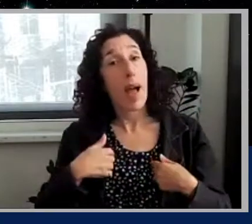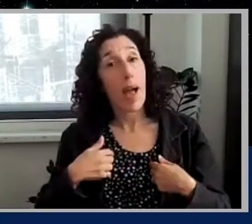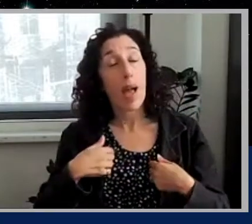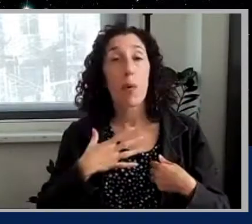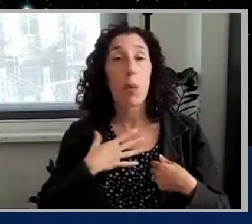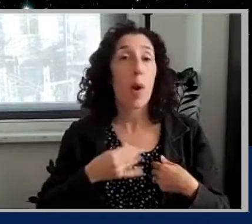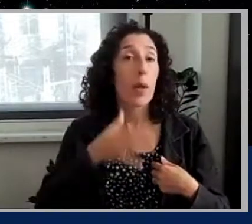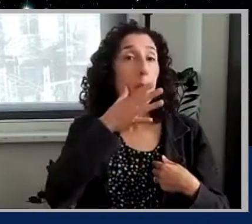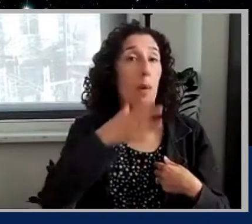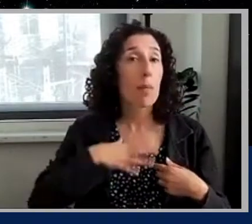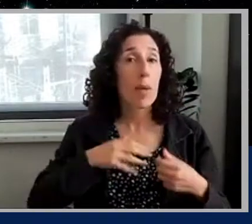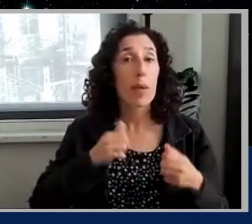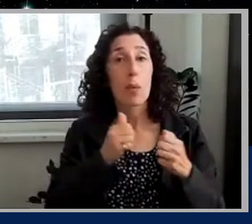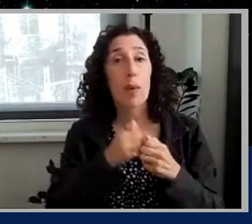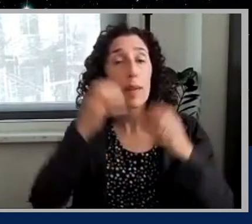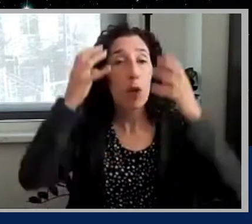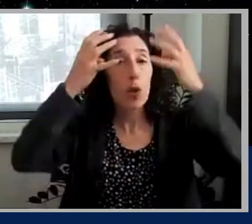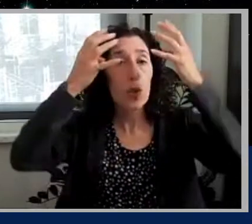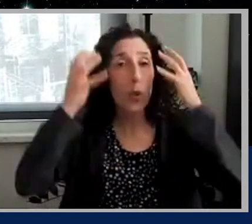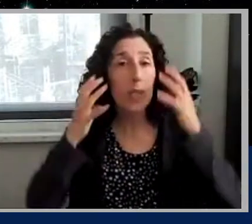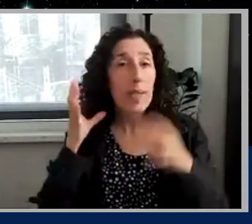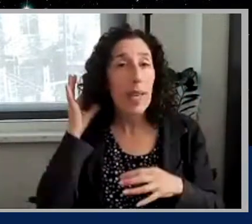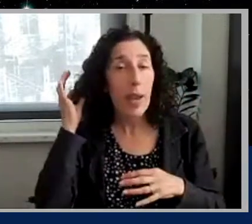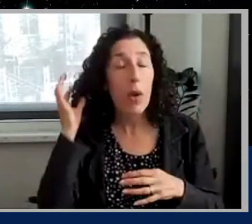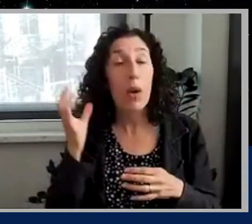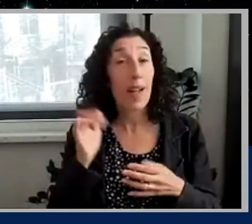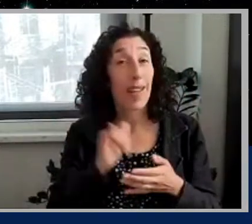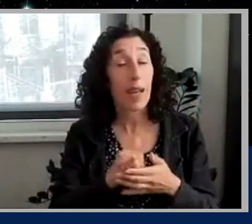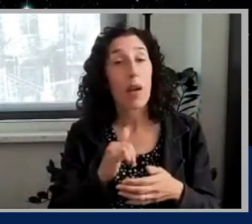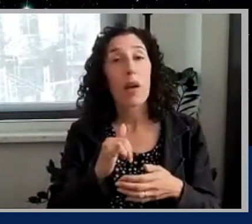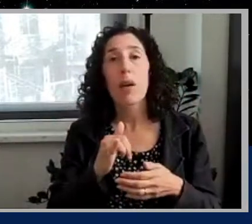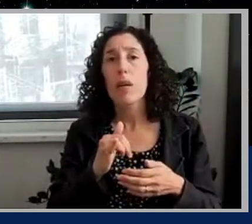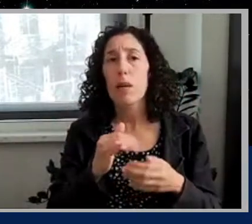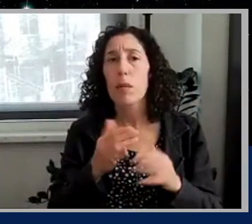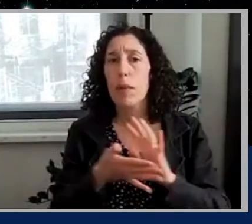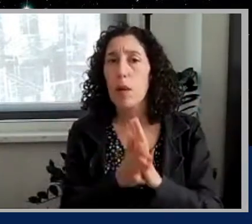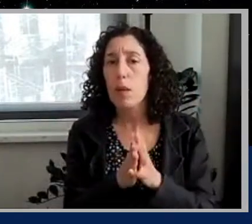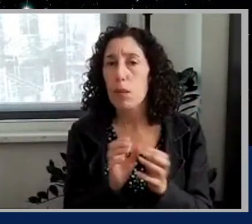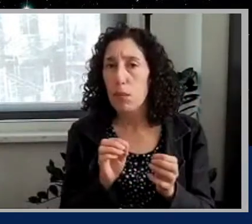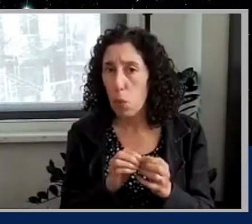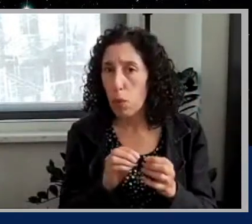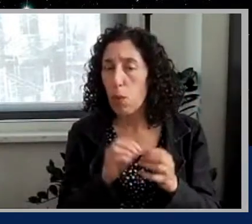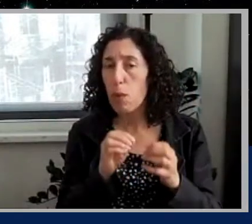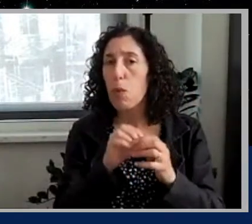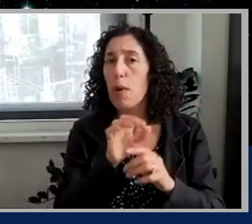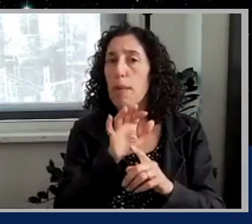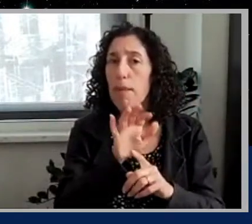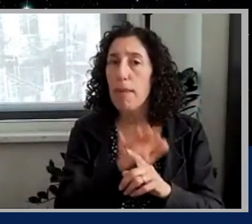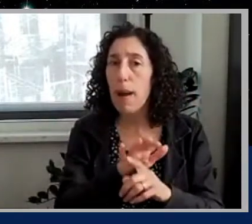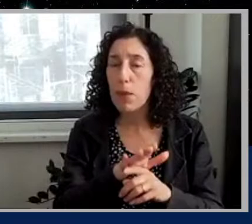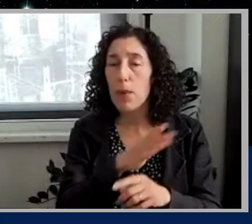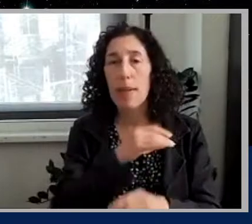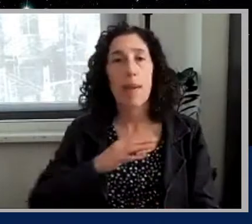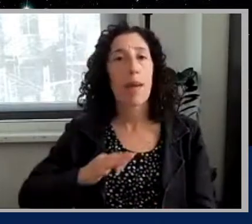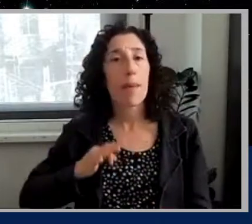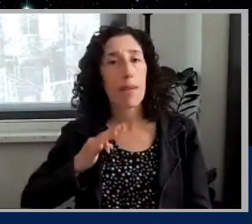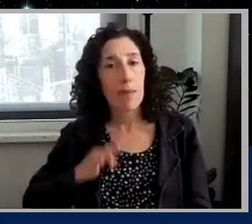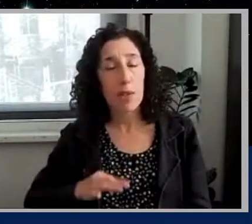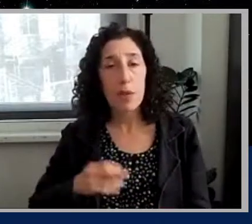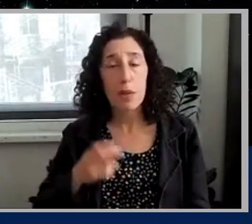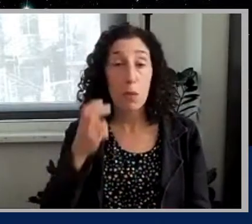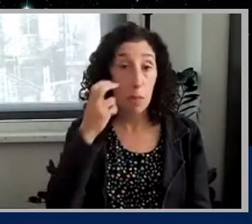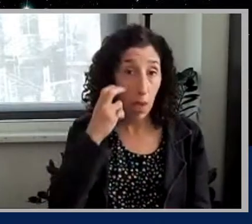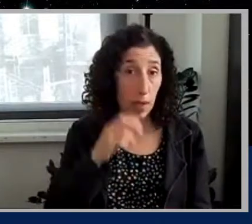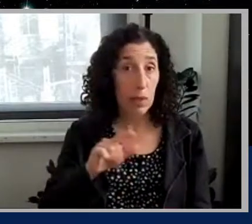methods of creating content that are accessible, particularly for blind and low vision communities, but also for all different kinds